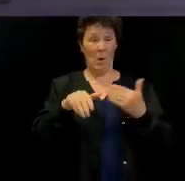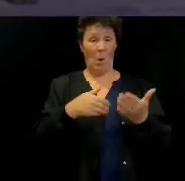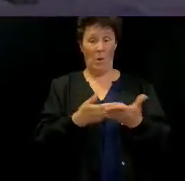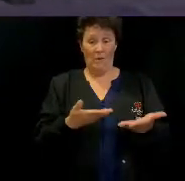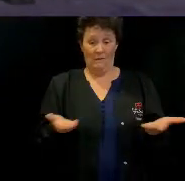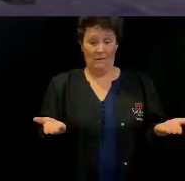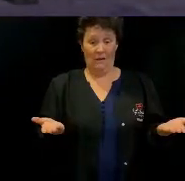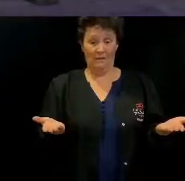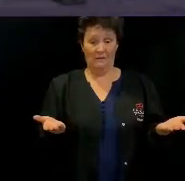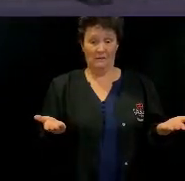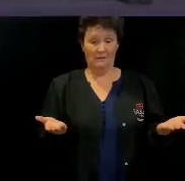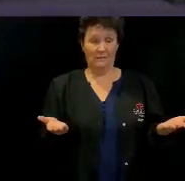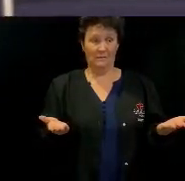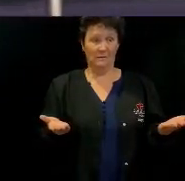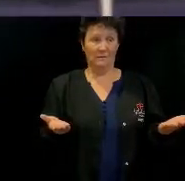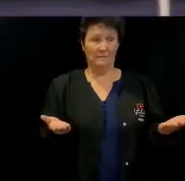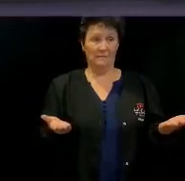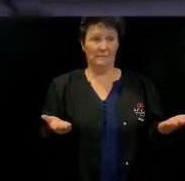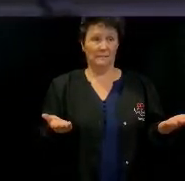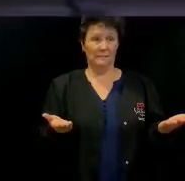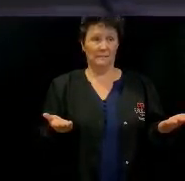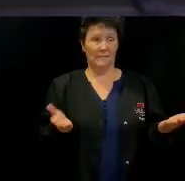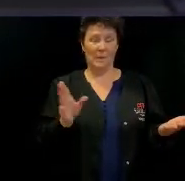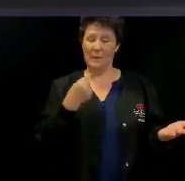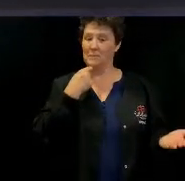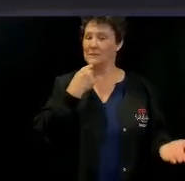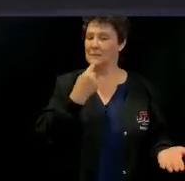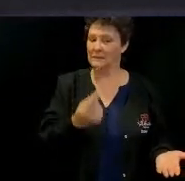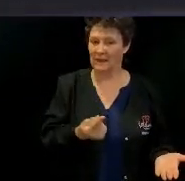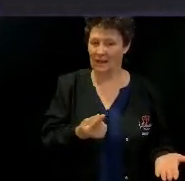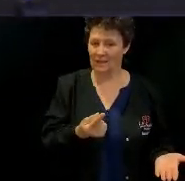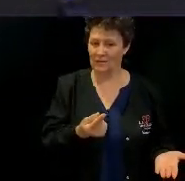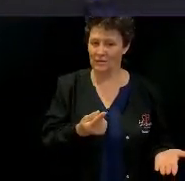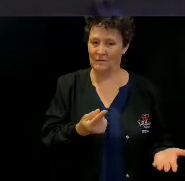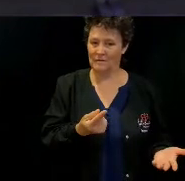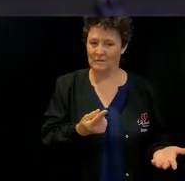this stuff. But I'm just telling you,